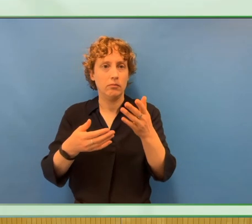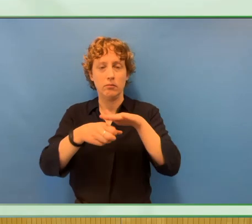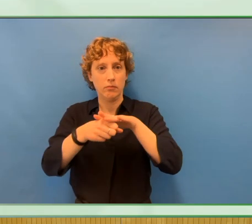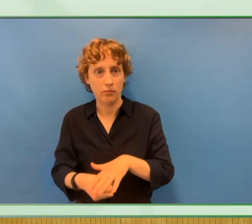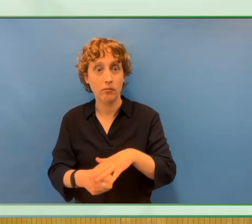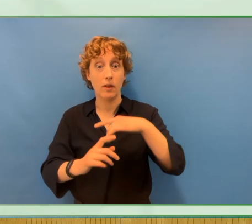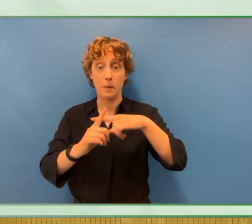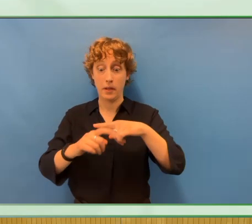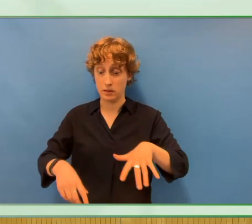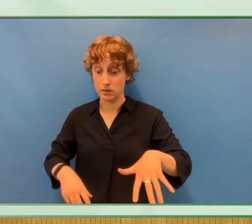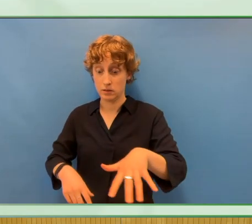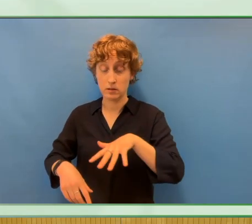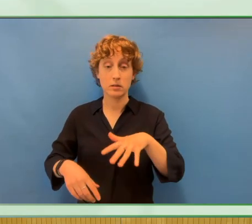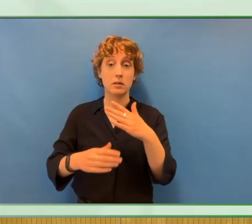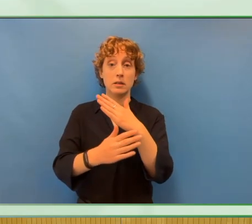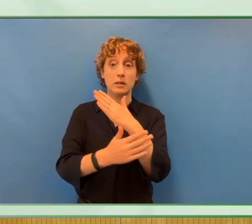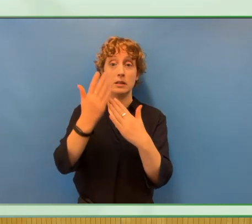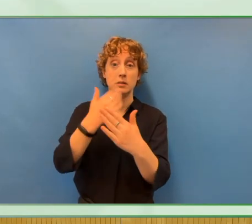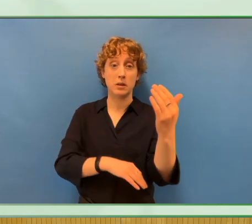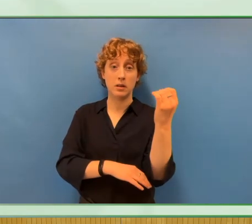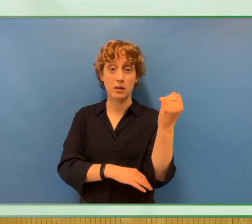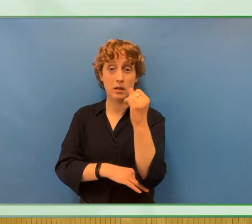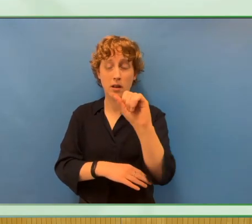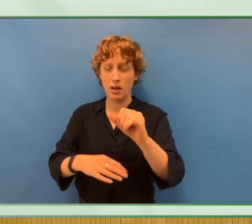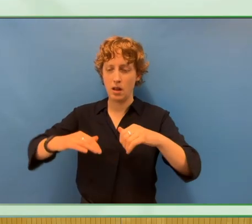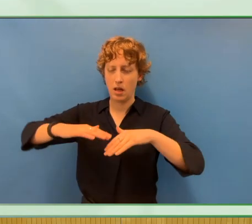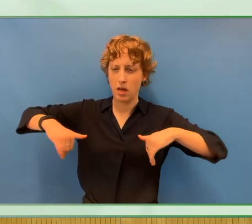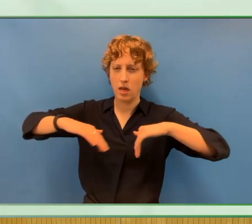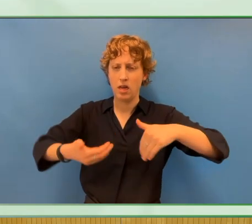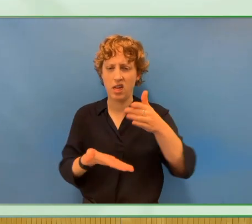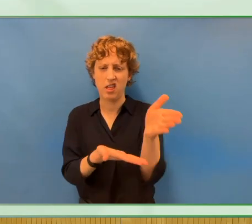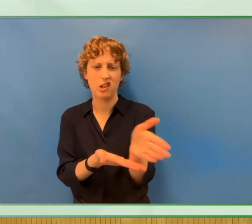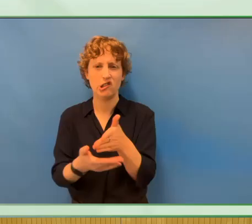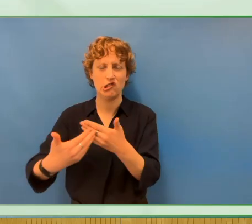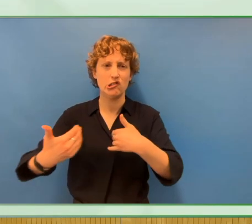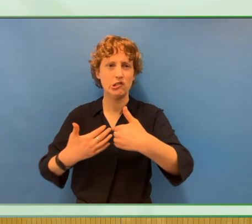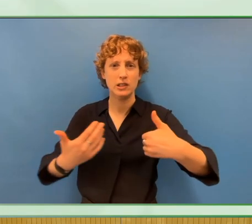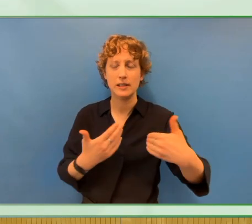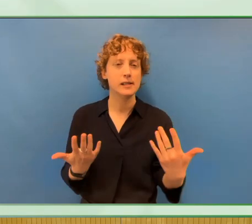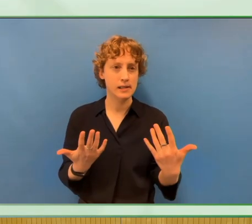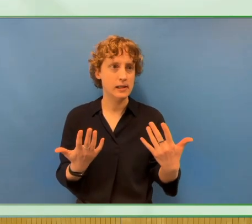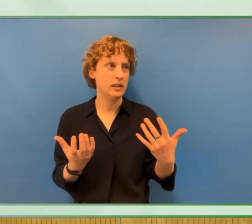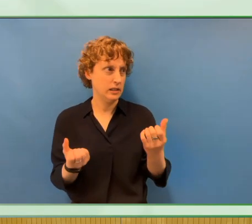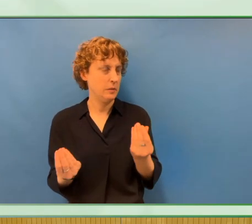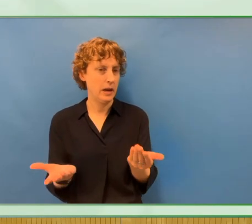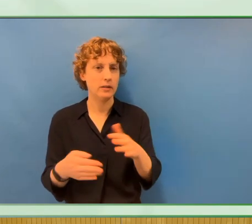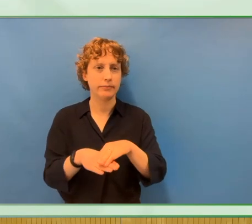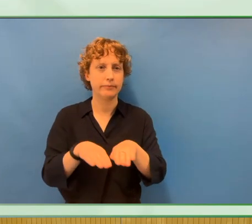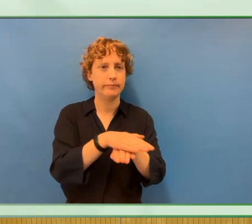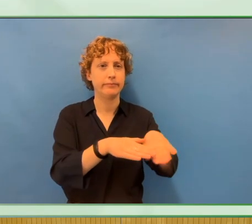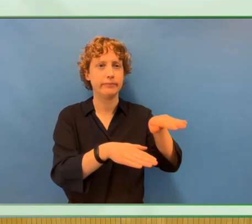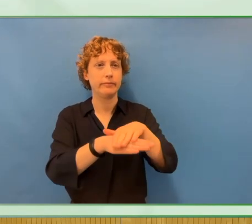There's all these issues that stack against where we're trying to get to, and I've just